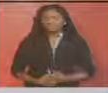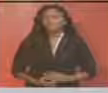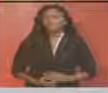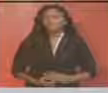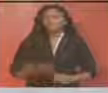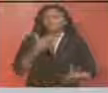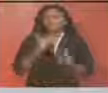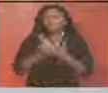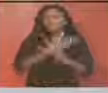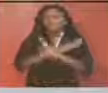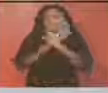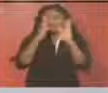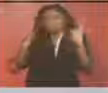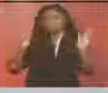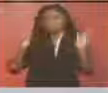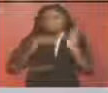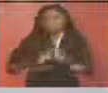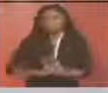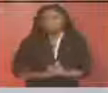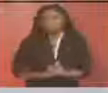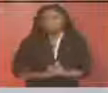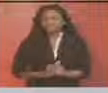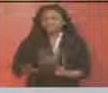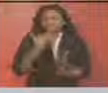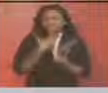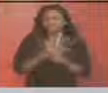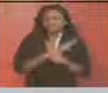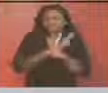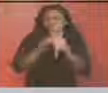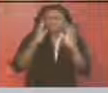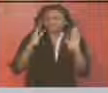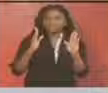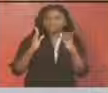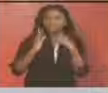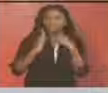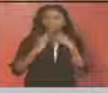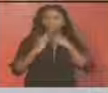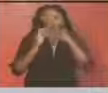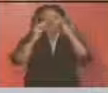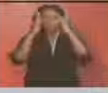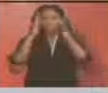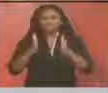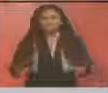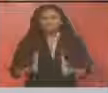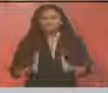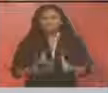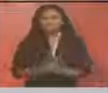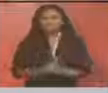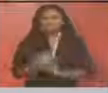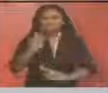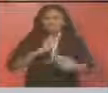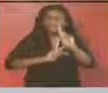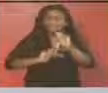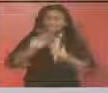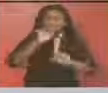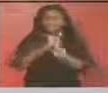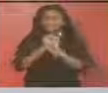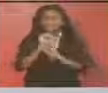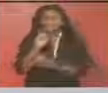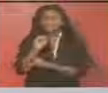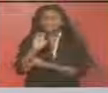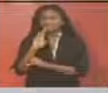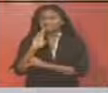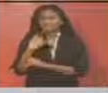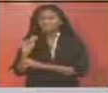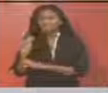Hi, good morning, Ms. Alcantara. Morning to Honorable Minister, morning to Professor Carrington, members of the media, members of the viewing and